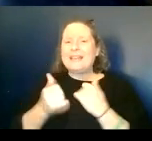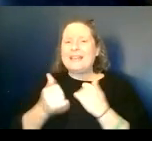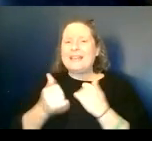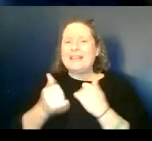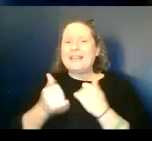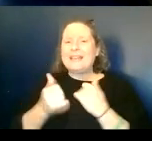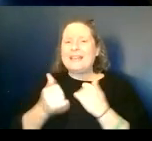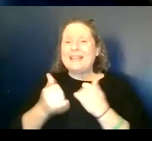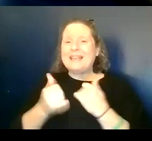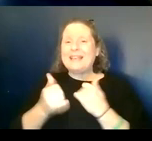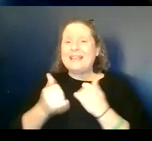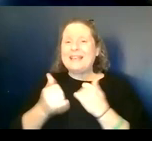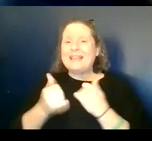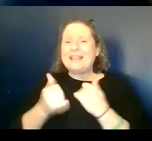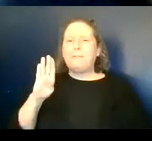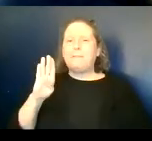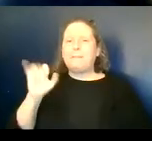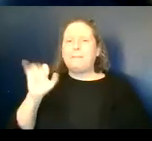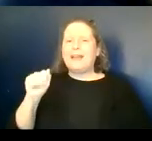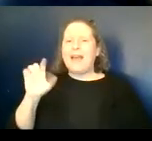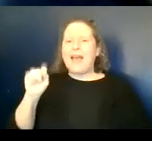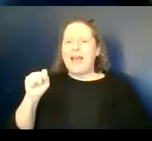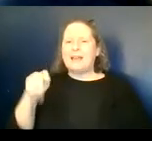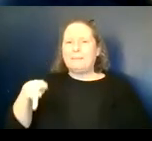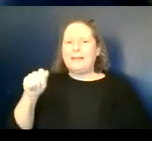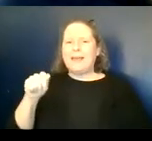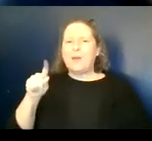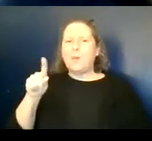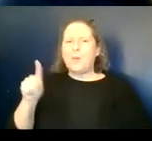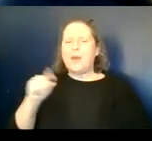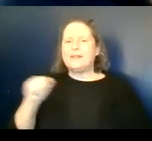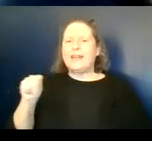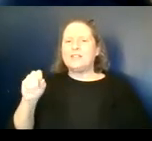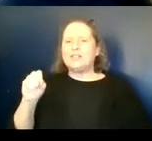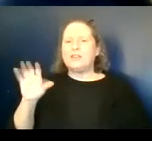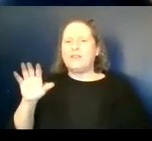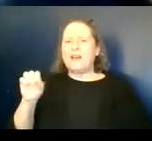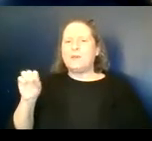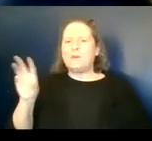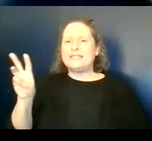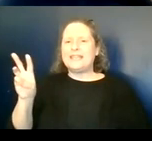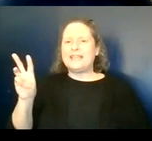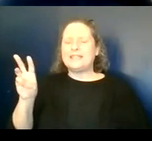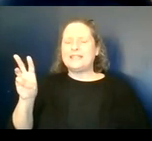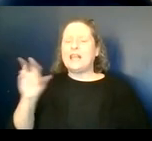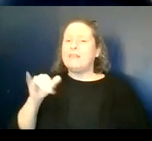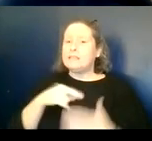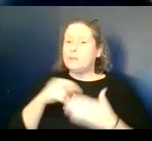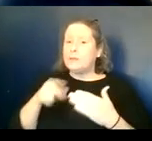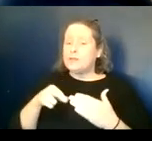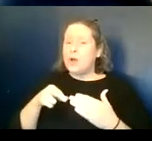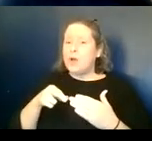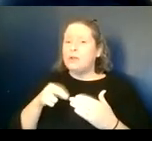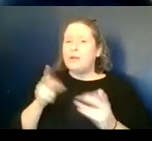101 0506. So, this came about as a result of the voice of self advocates in the state of Illinois who